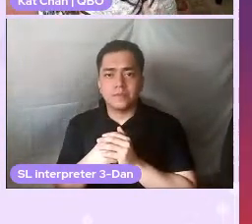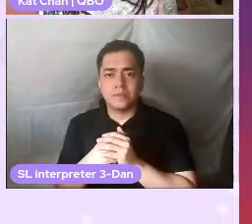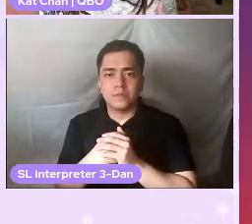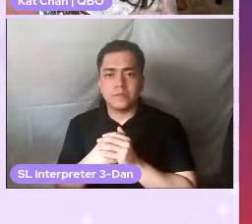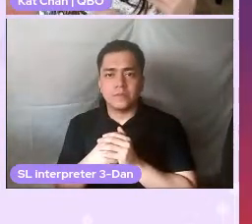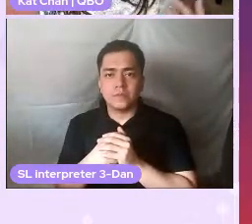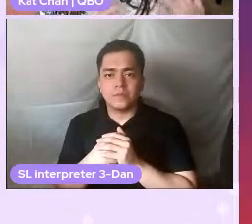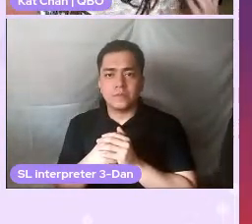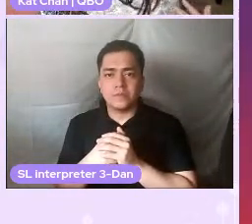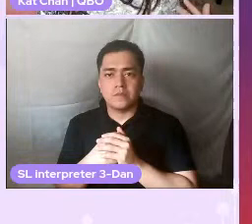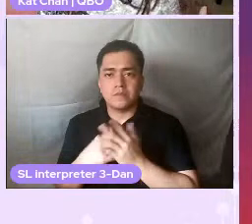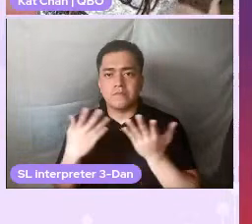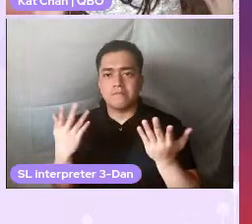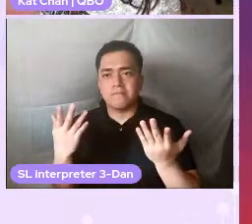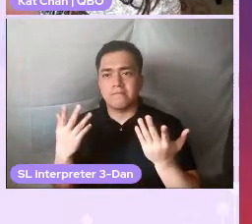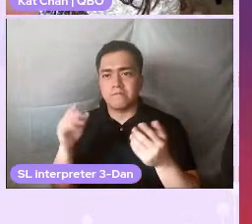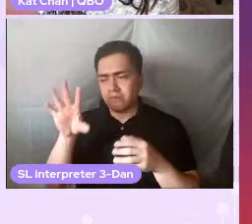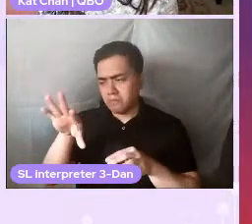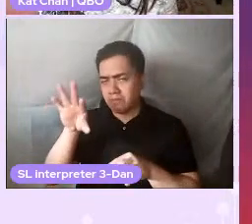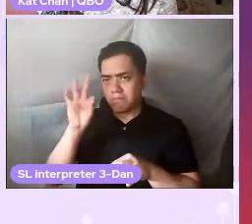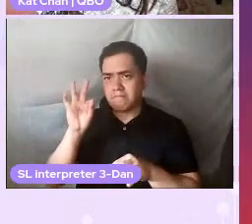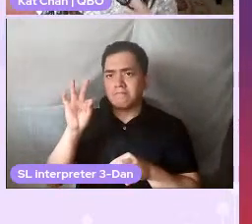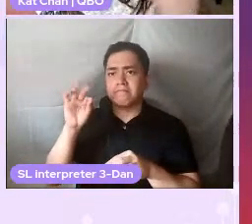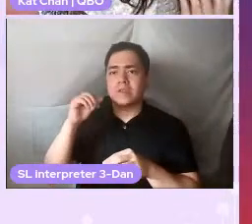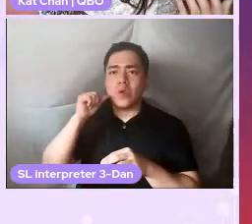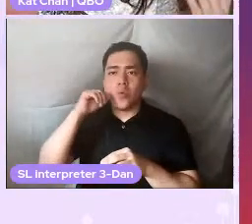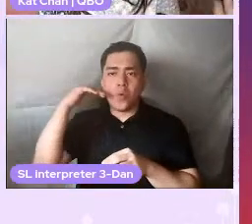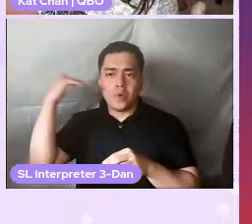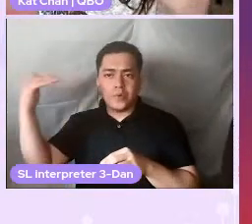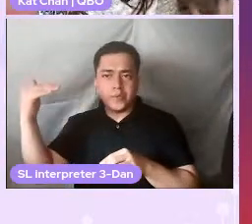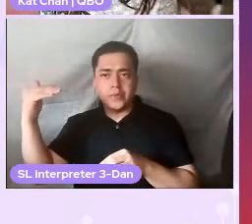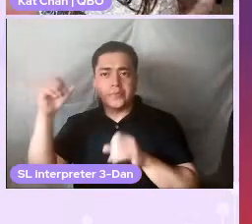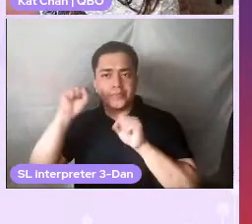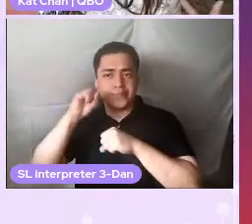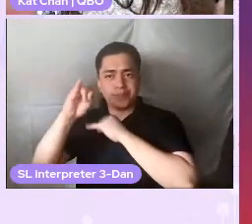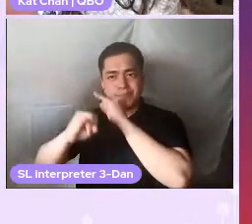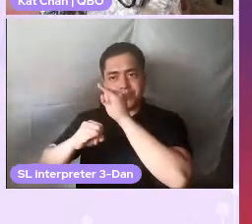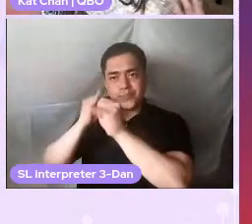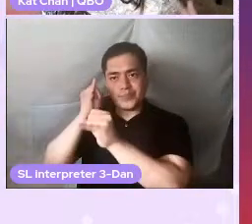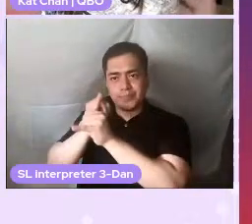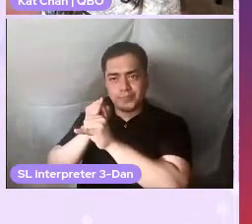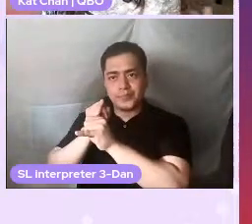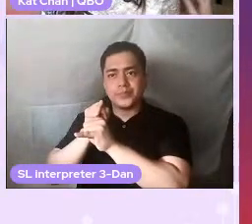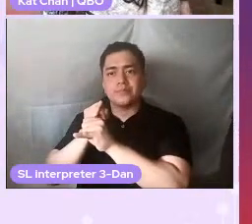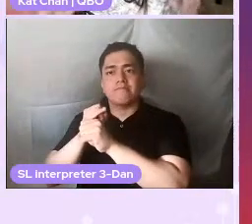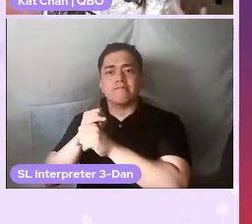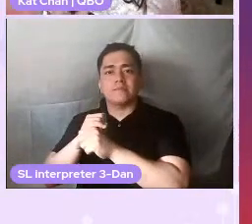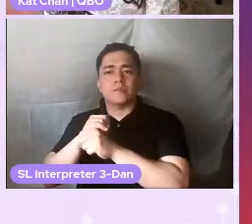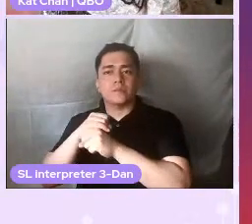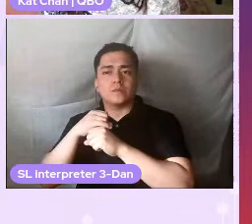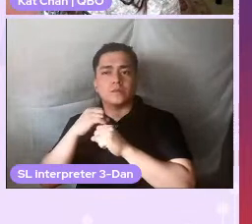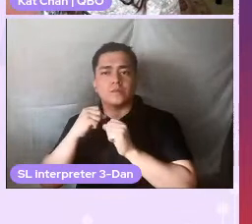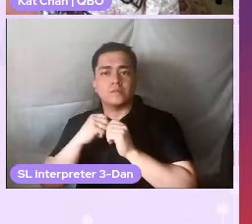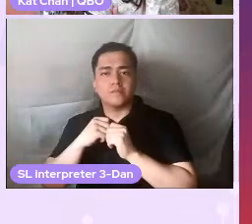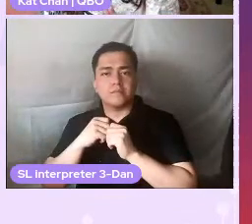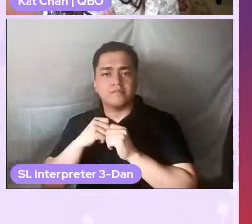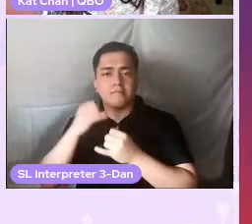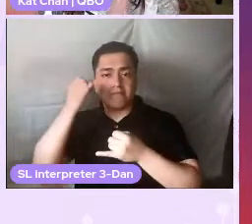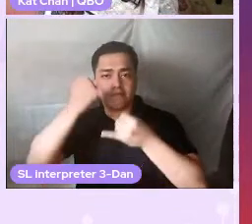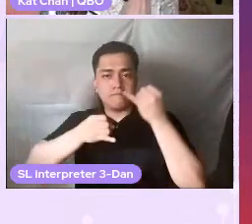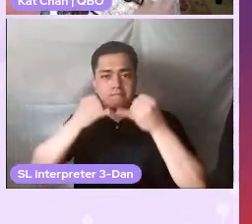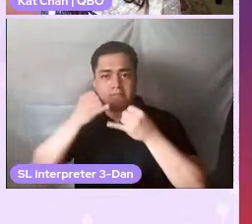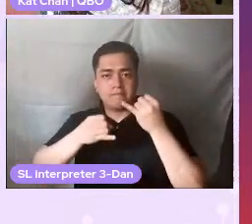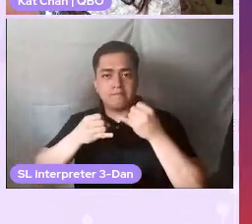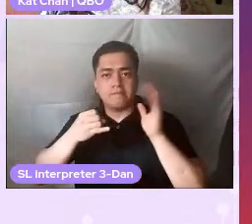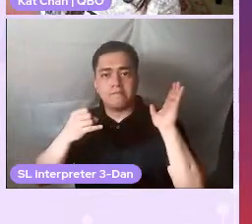very deliberate about selecting women to participate in international and media exposure activities. And last but not the least, but probably most important,